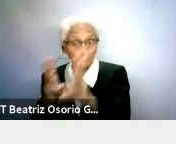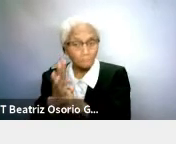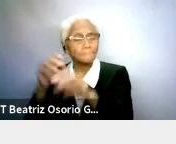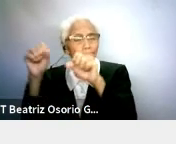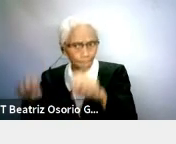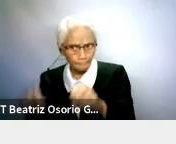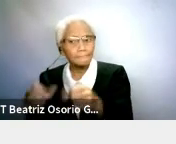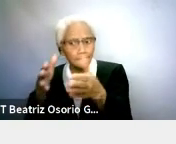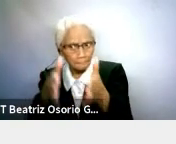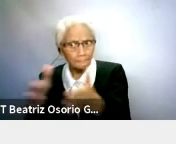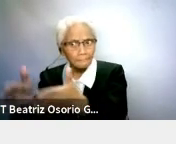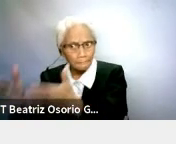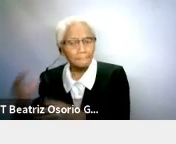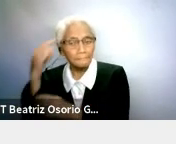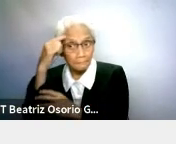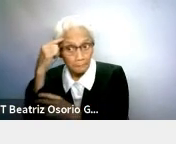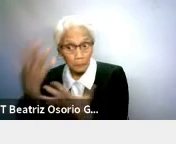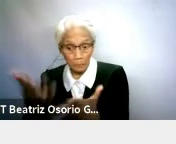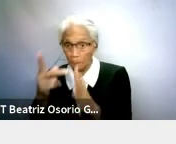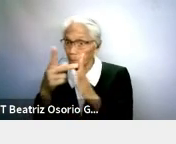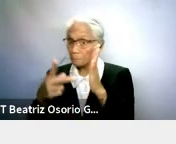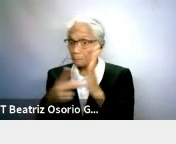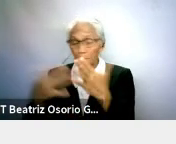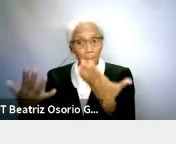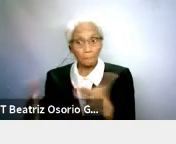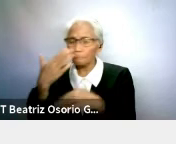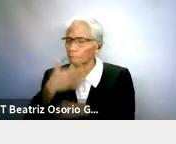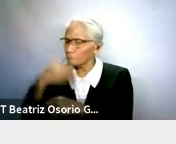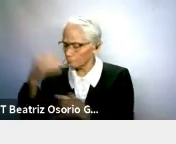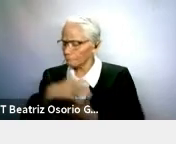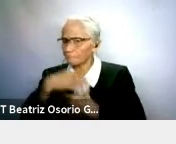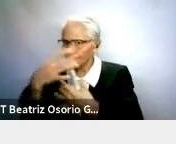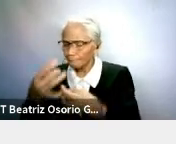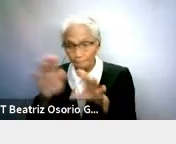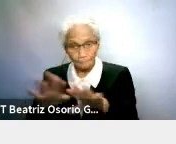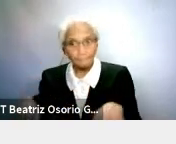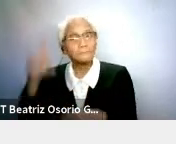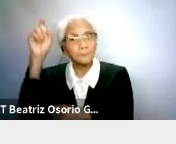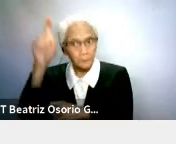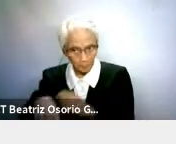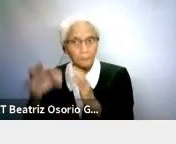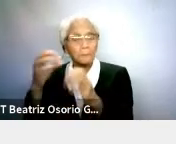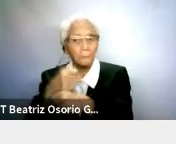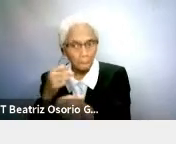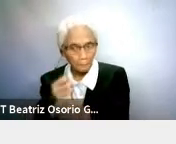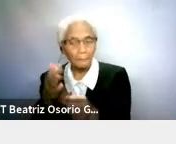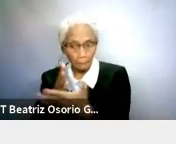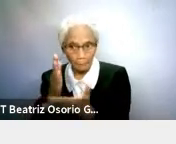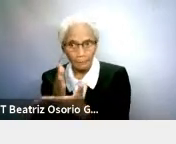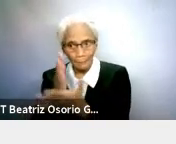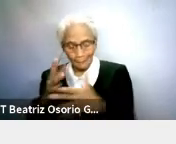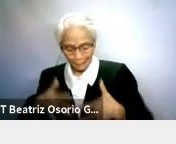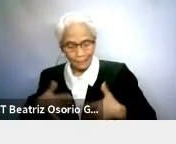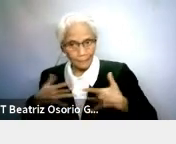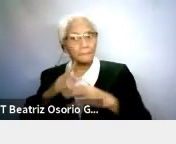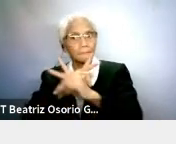consideration first, and policies that are in the best interest of the children should be formulated. The right to life, protection, and development. The